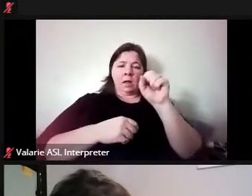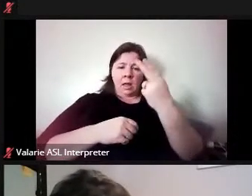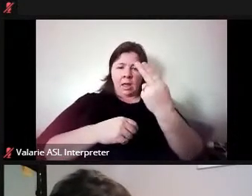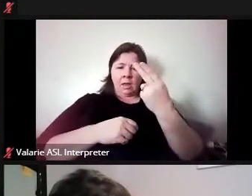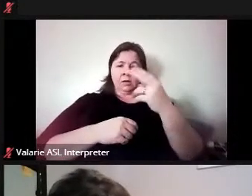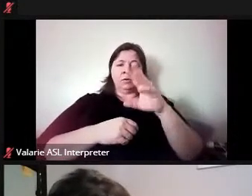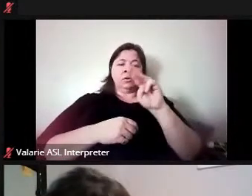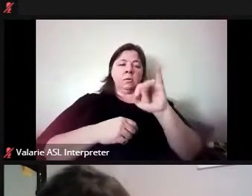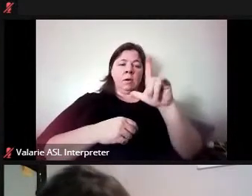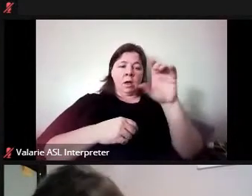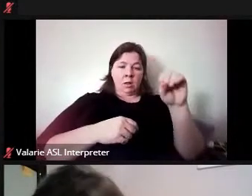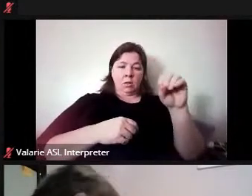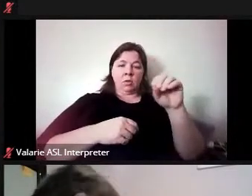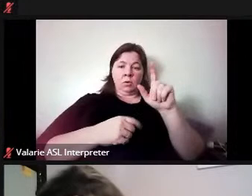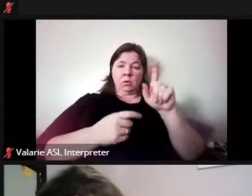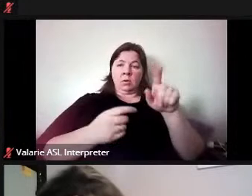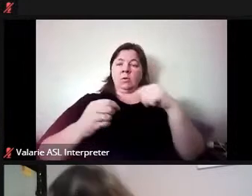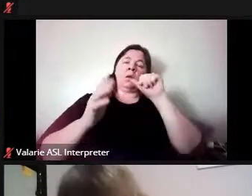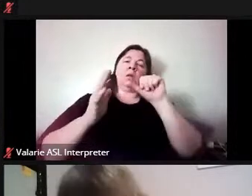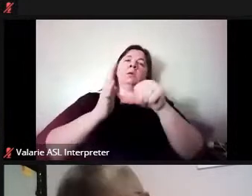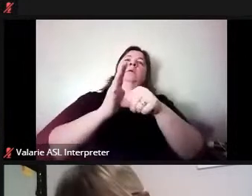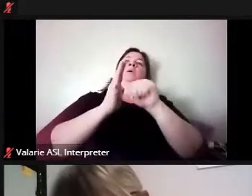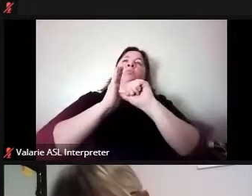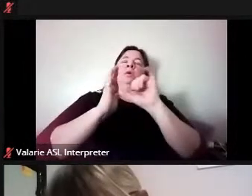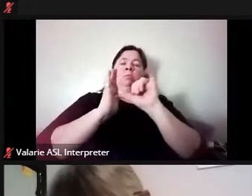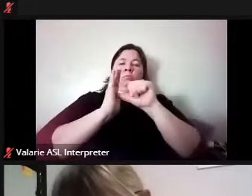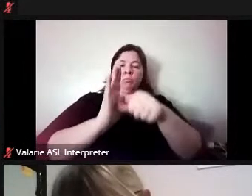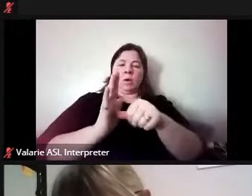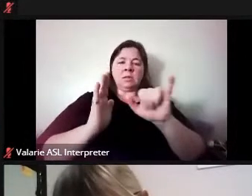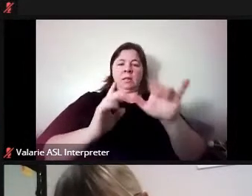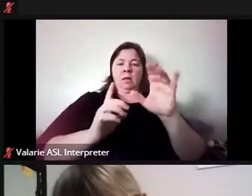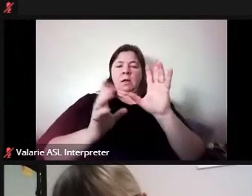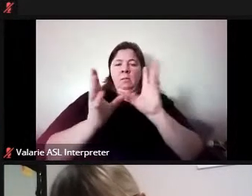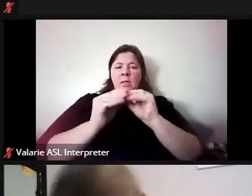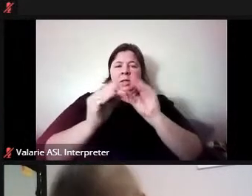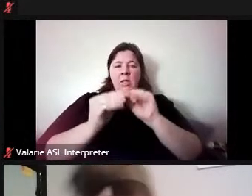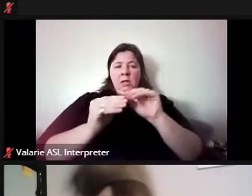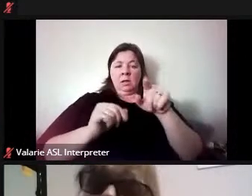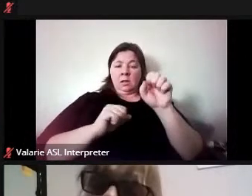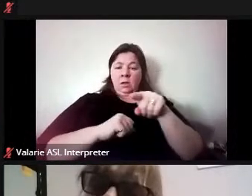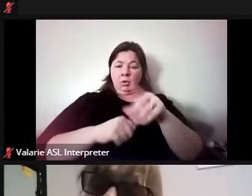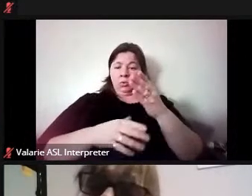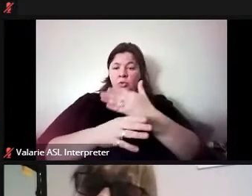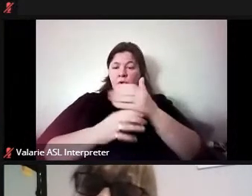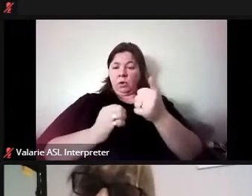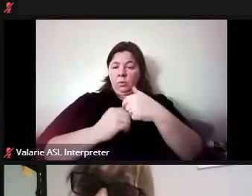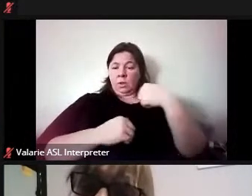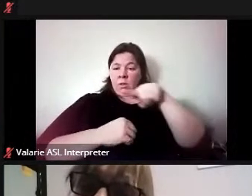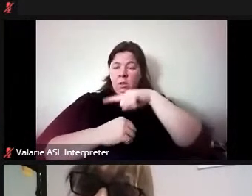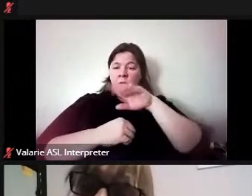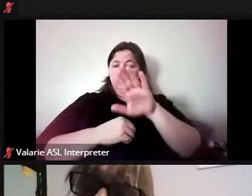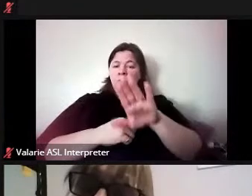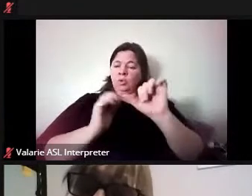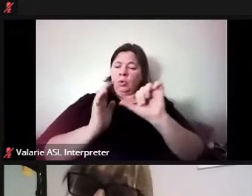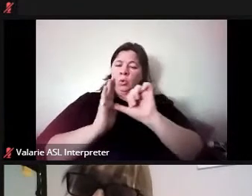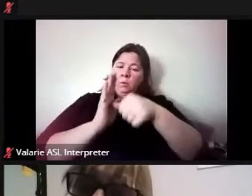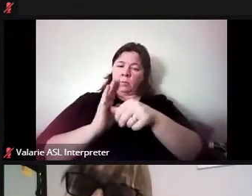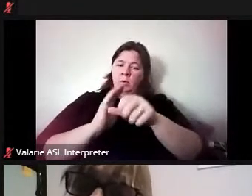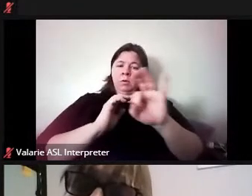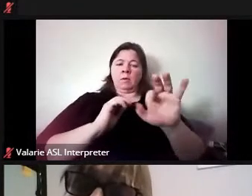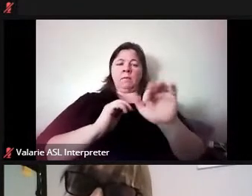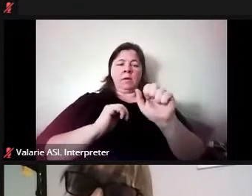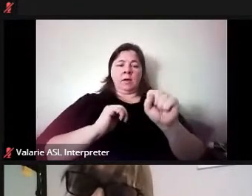was pretty impressed with that meeting. So my question to you is, can you share with us your impression of